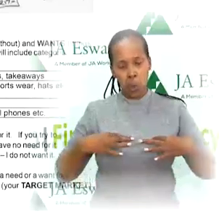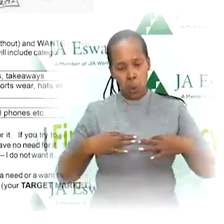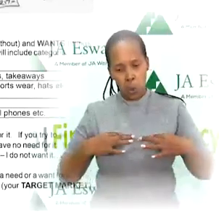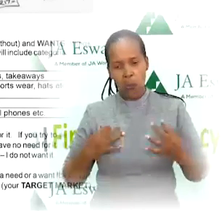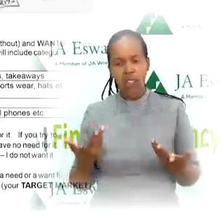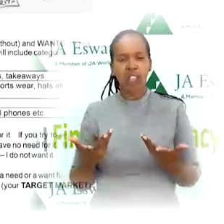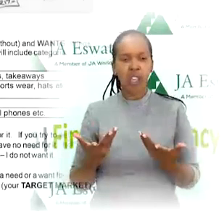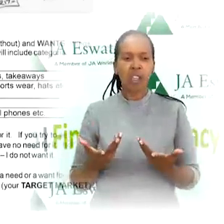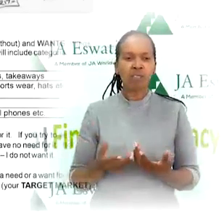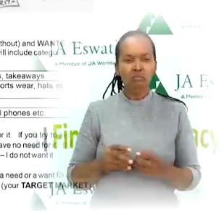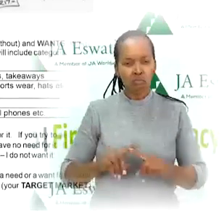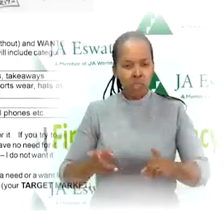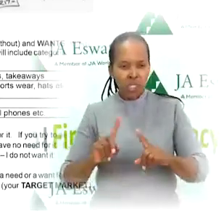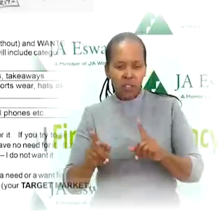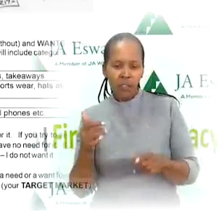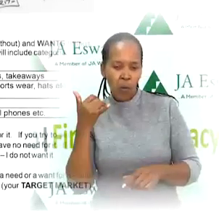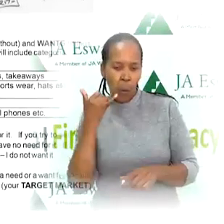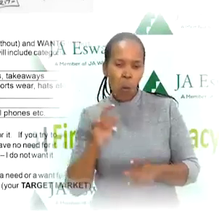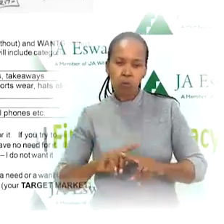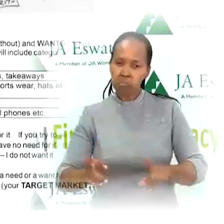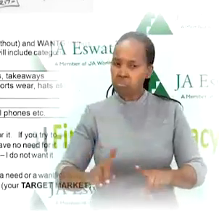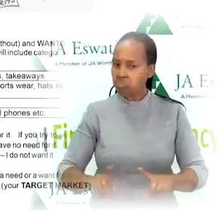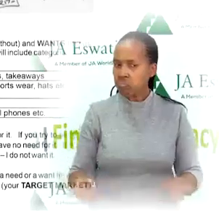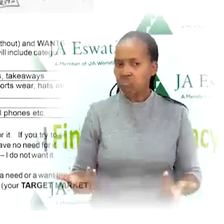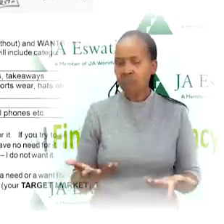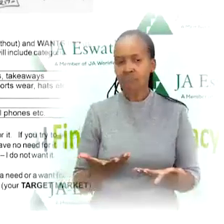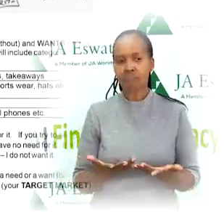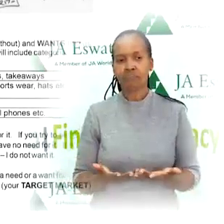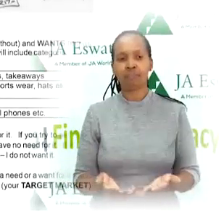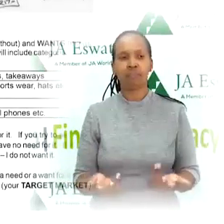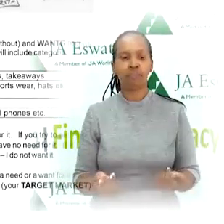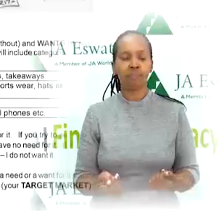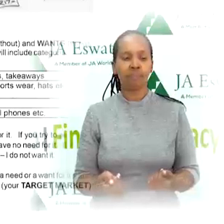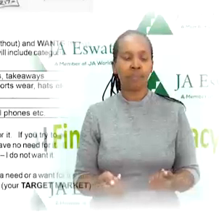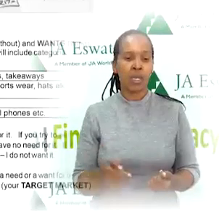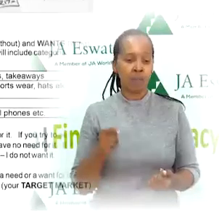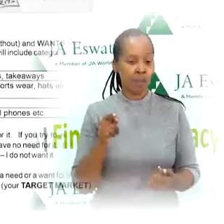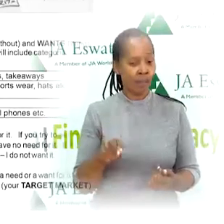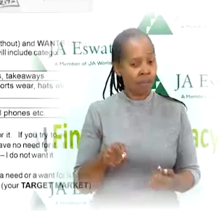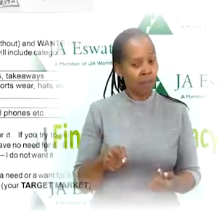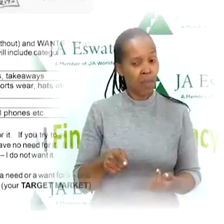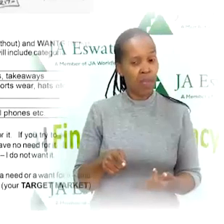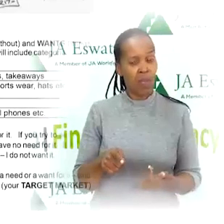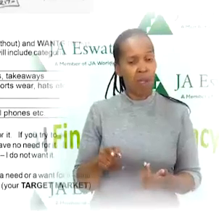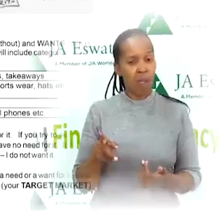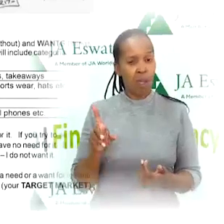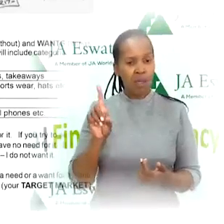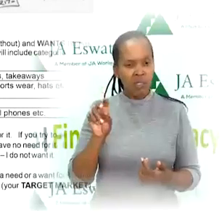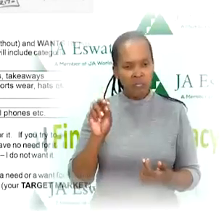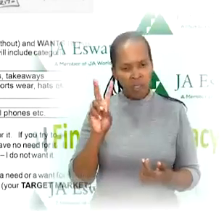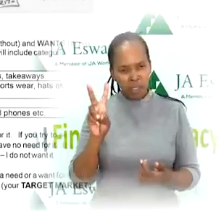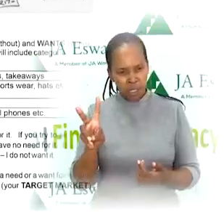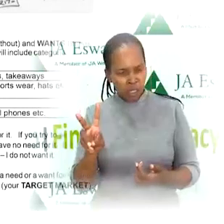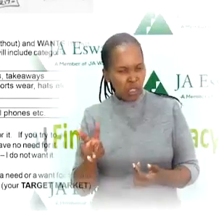forth. And then entertainments and utilities, that is music videos, sport games, books,